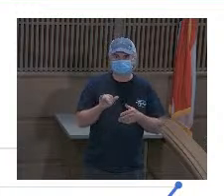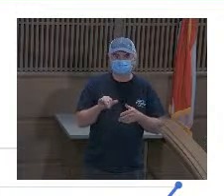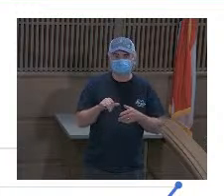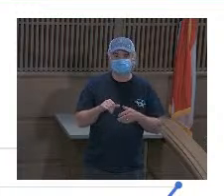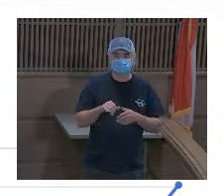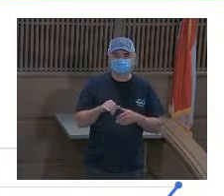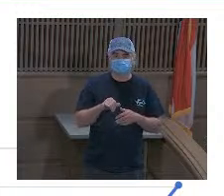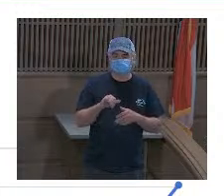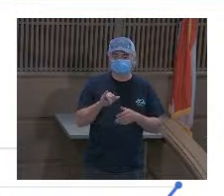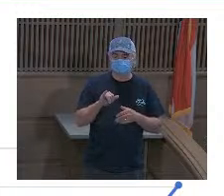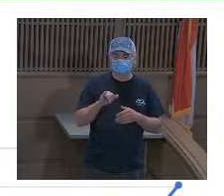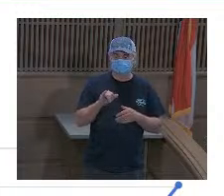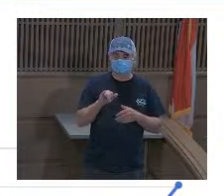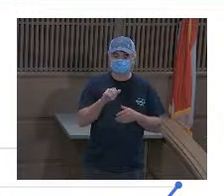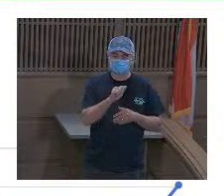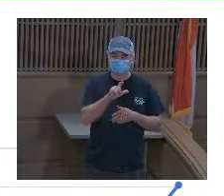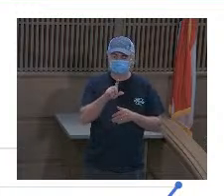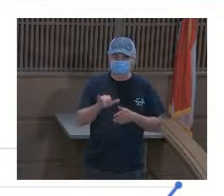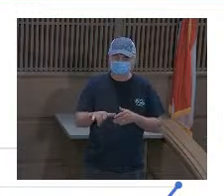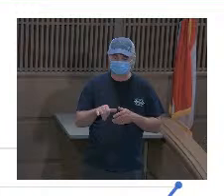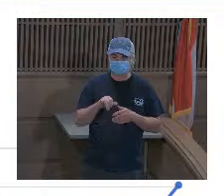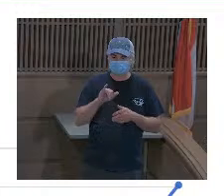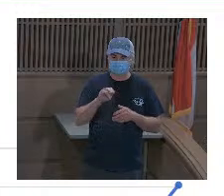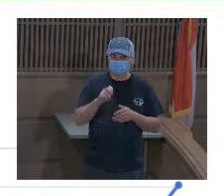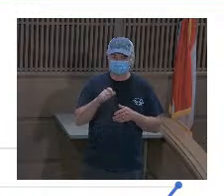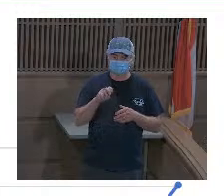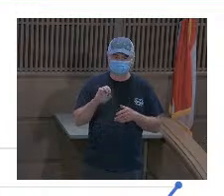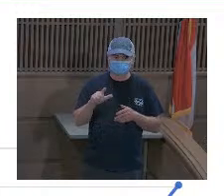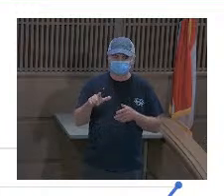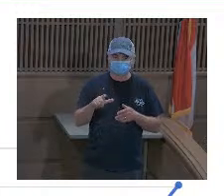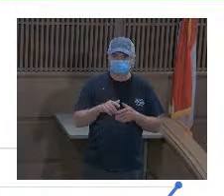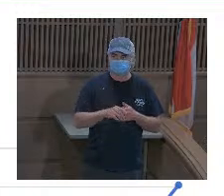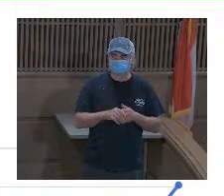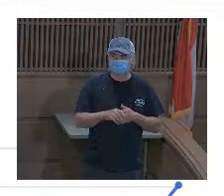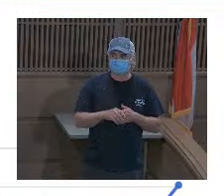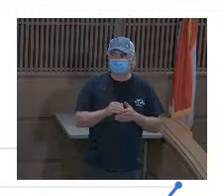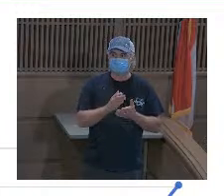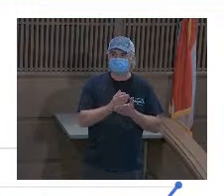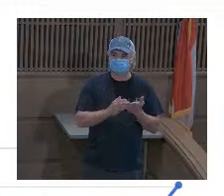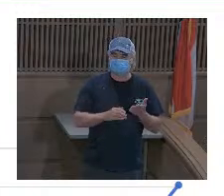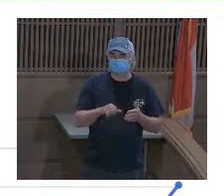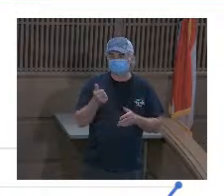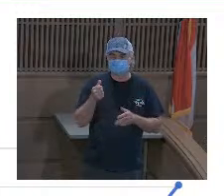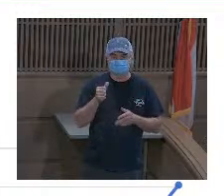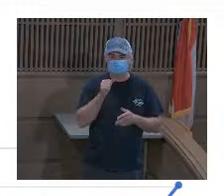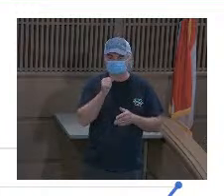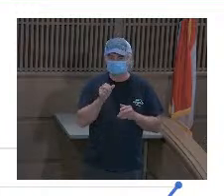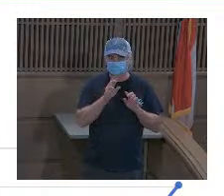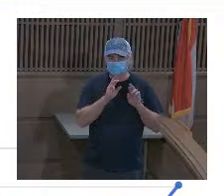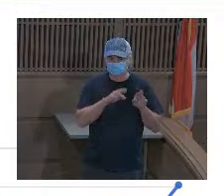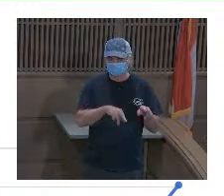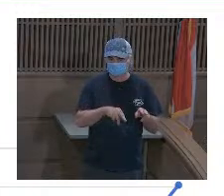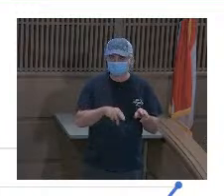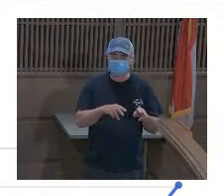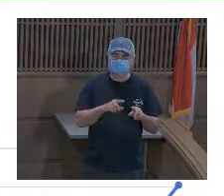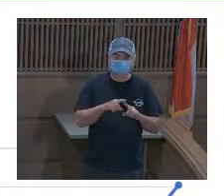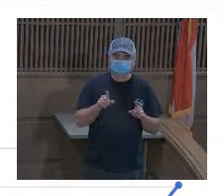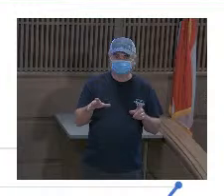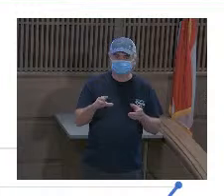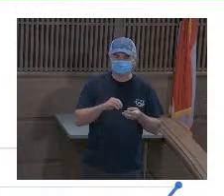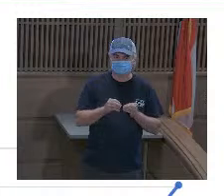Source. A few of the providers don't regularly report, but their numbers are not that